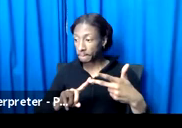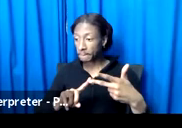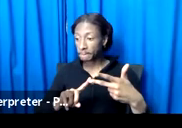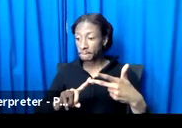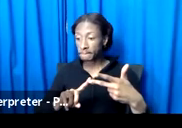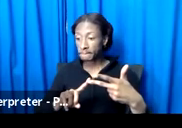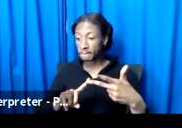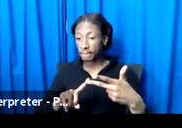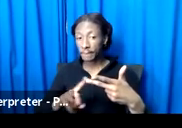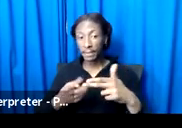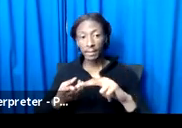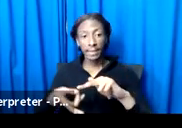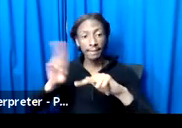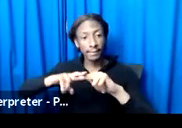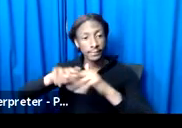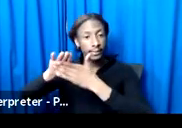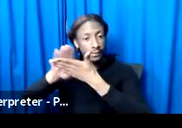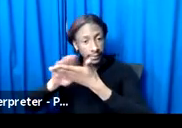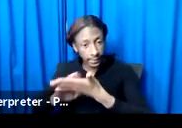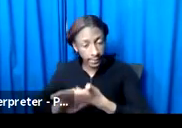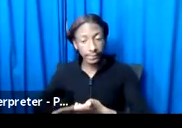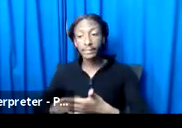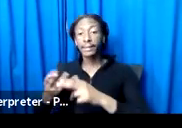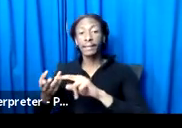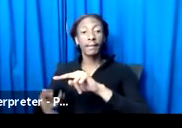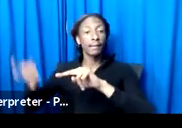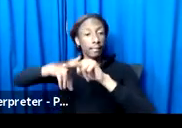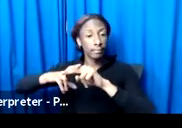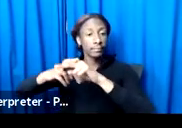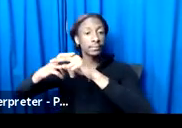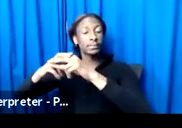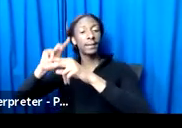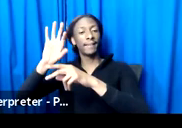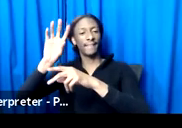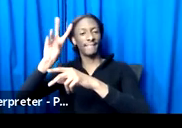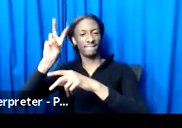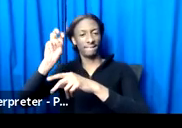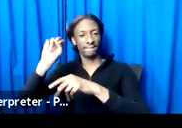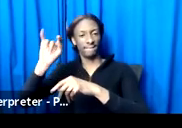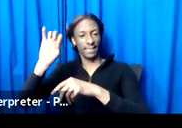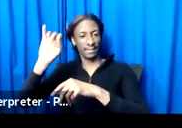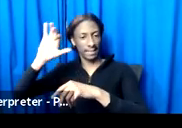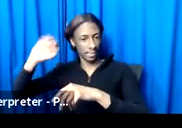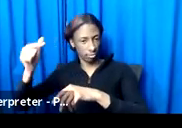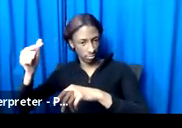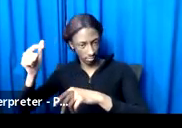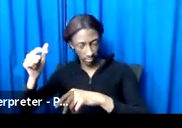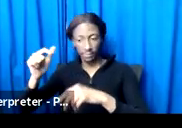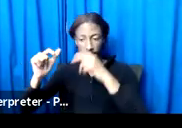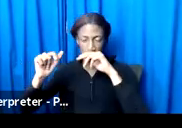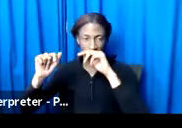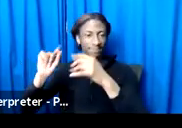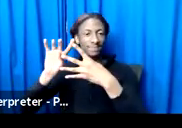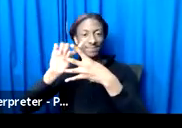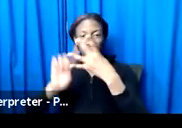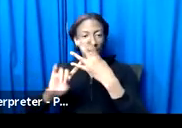enhanced cleaning and disinfection, improved ventilation in schools, have all tremendously reduced the risk of transmission